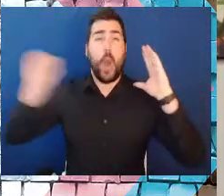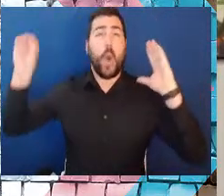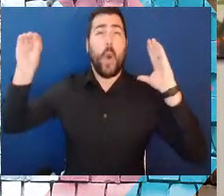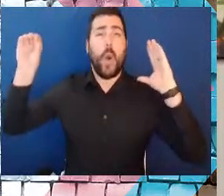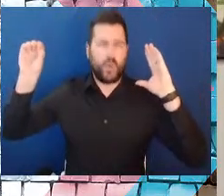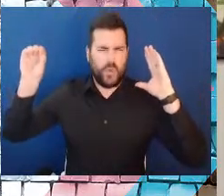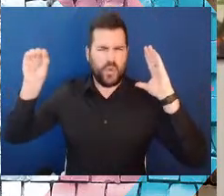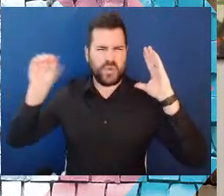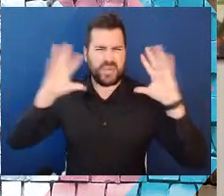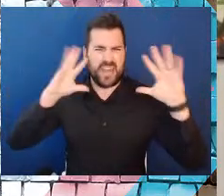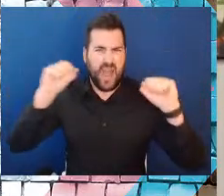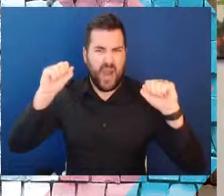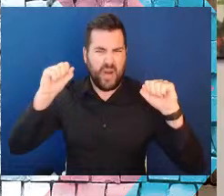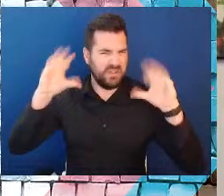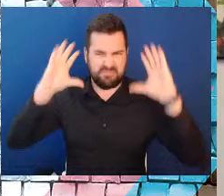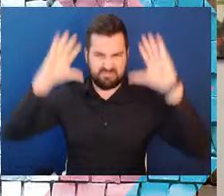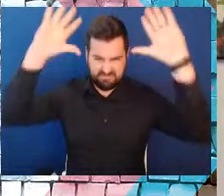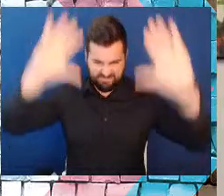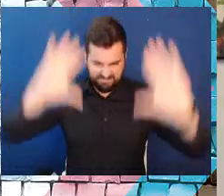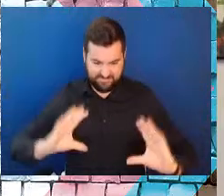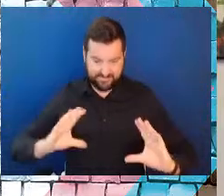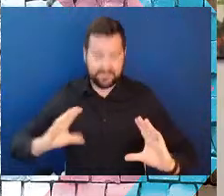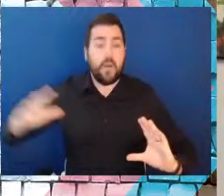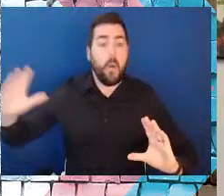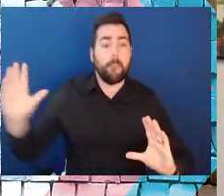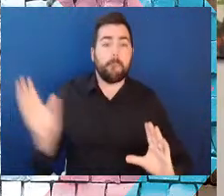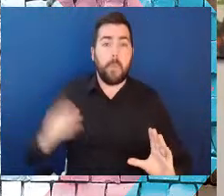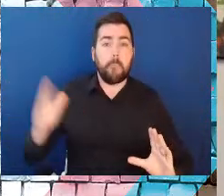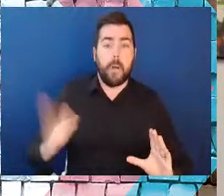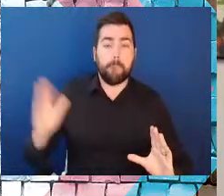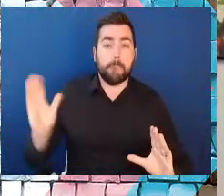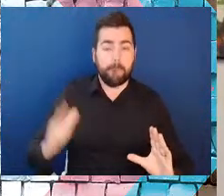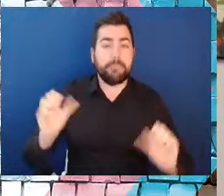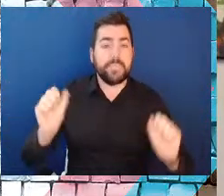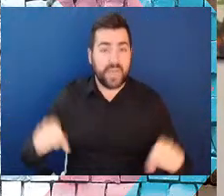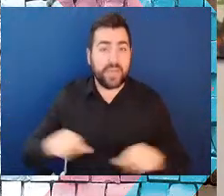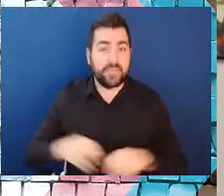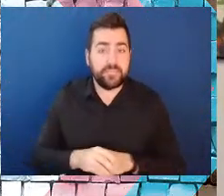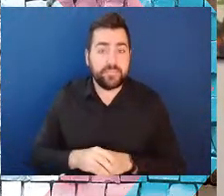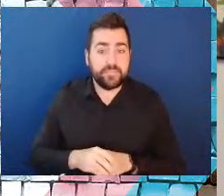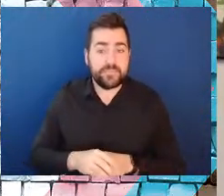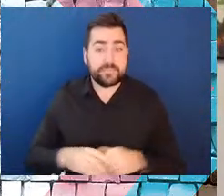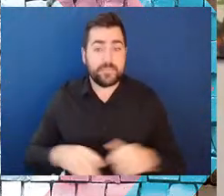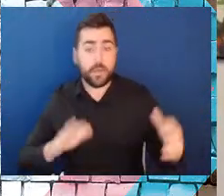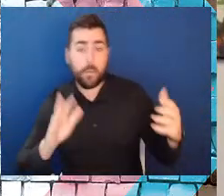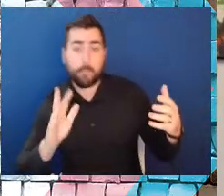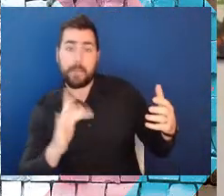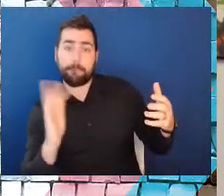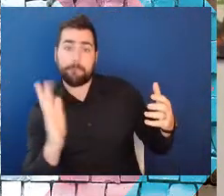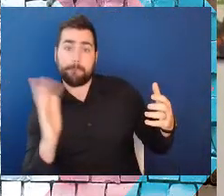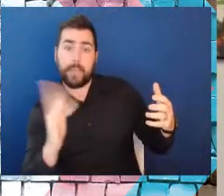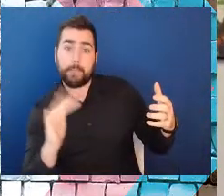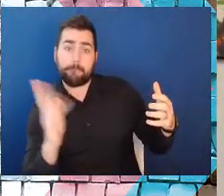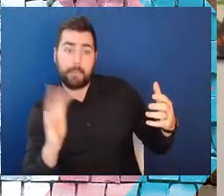it off your head, but you can bang it with your fingers.